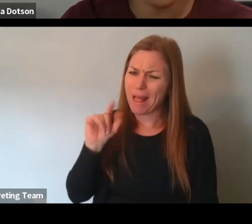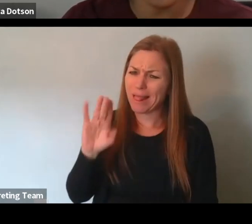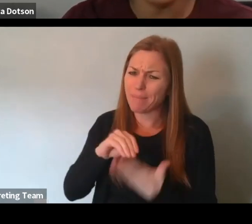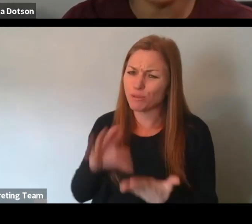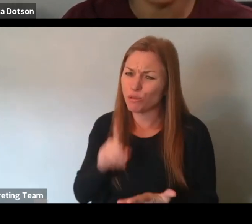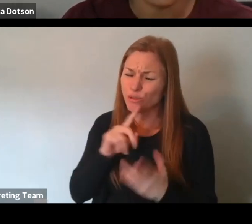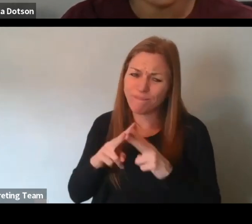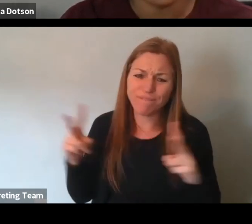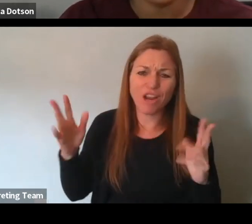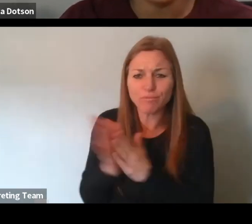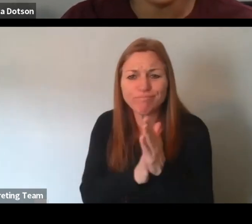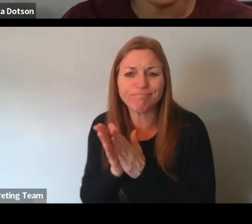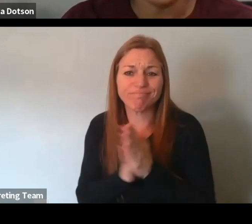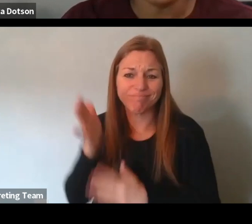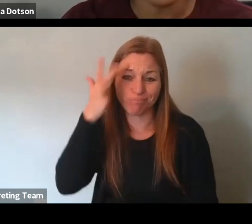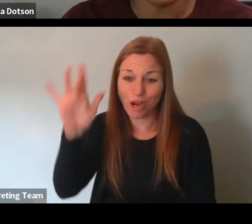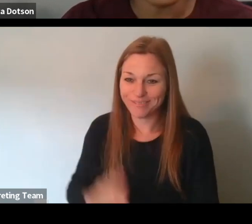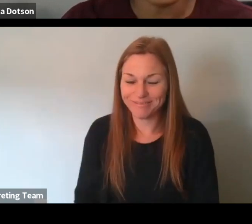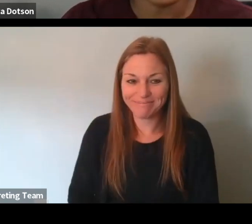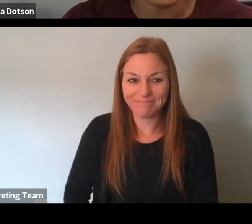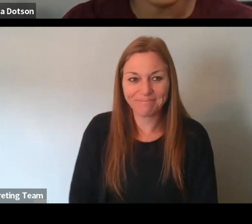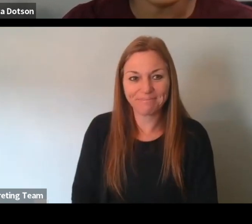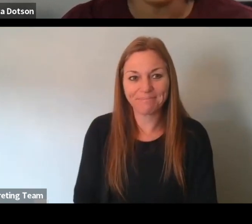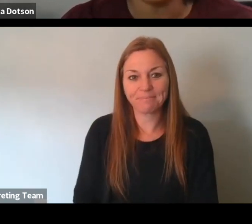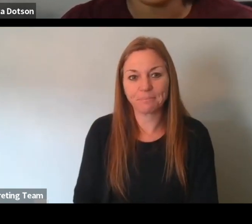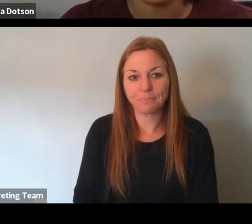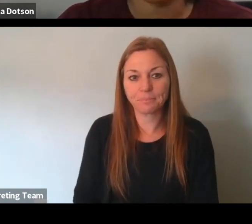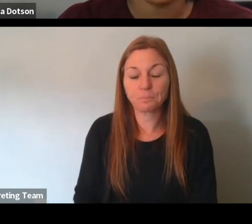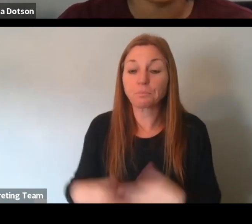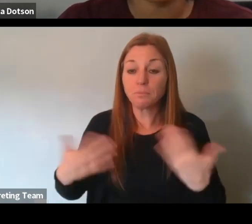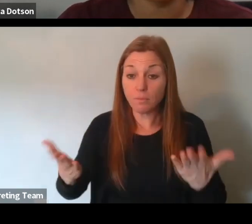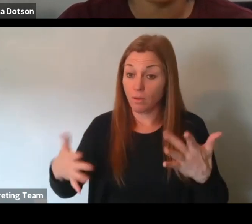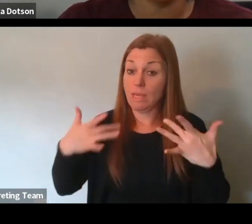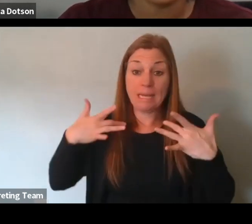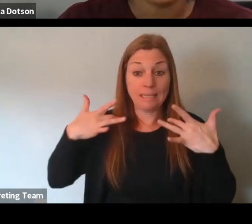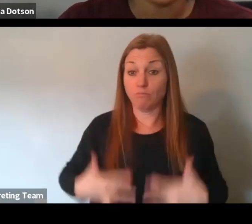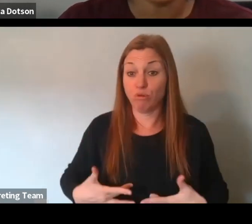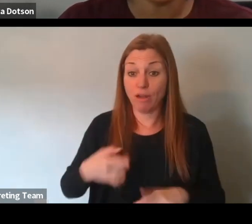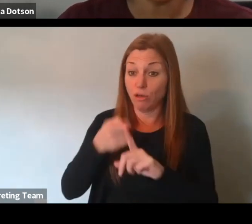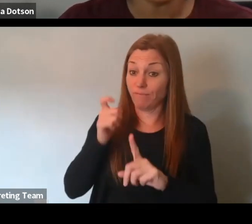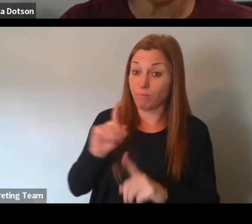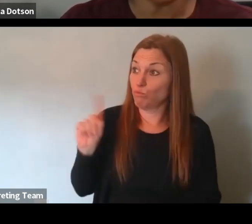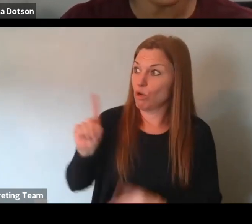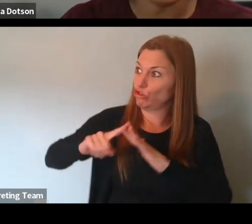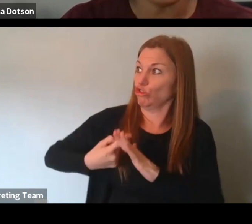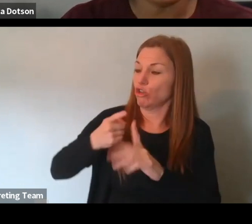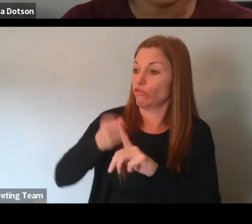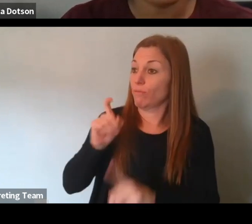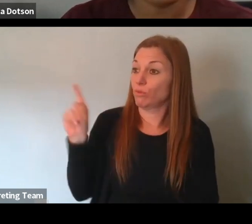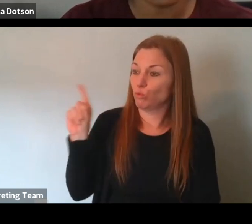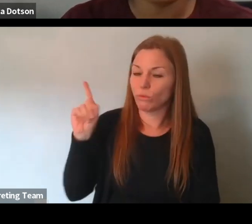depression, we know, has a basis in the brain. We know that there is a network of regions in the